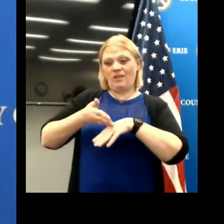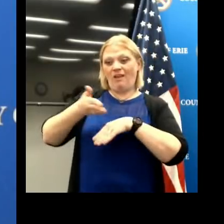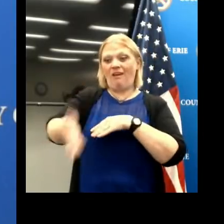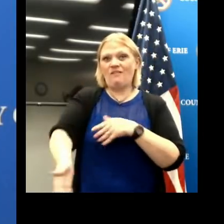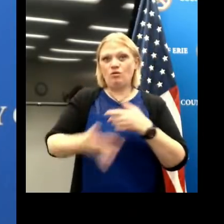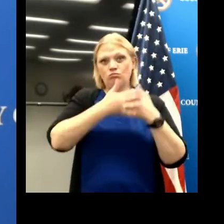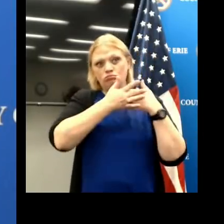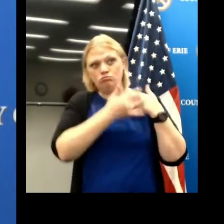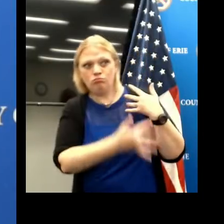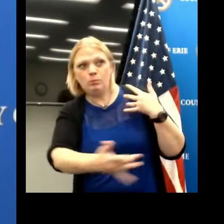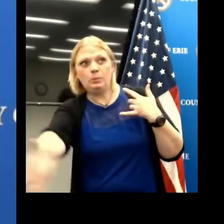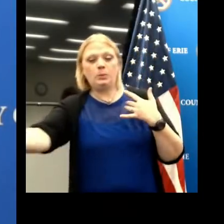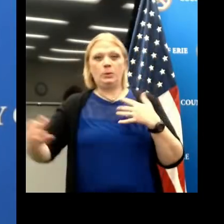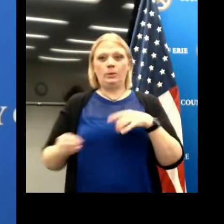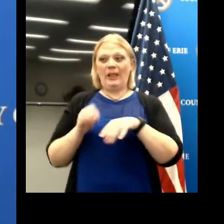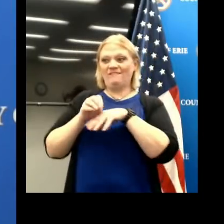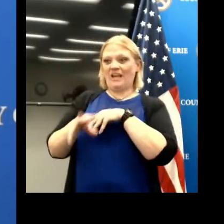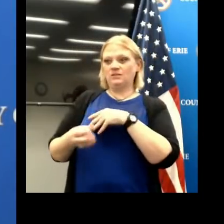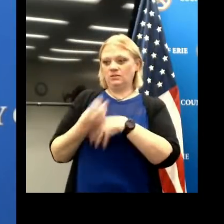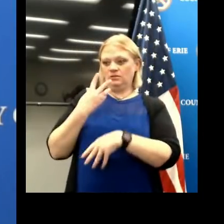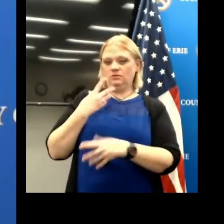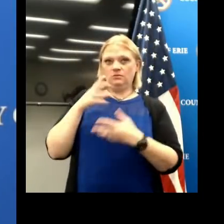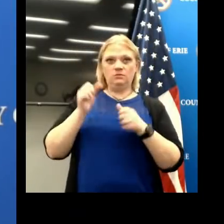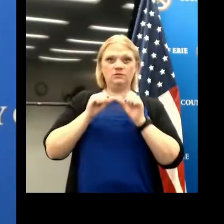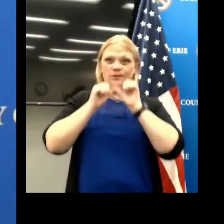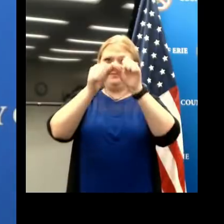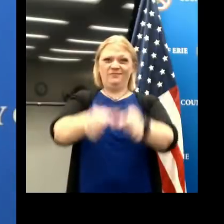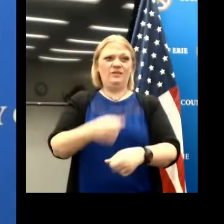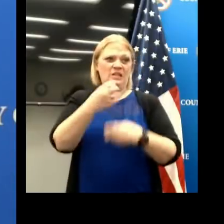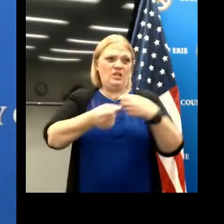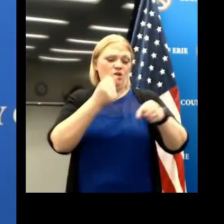can potentially go on for years for all we know.